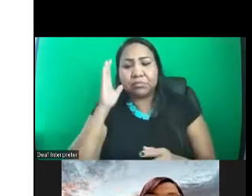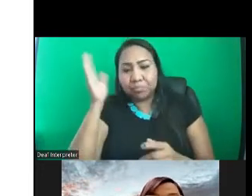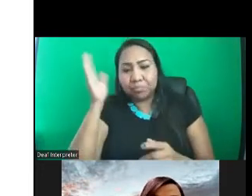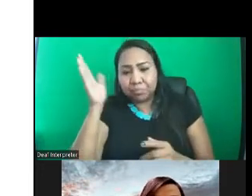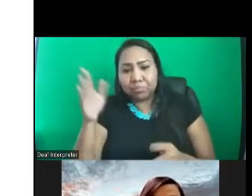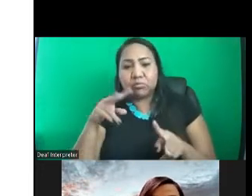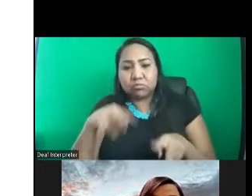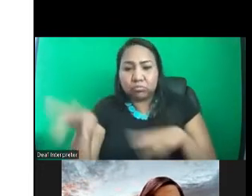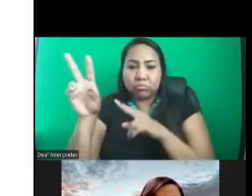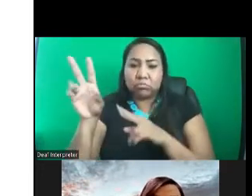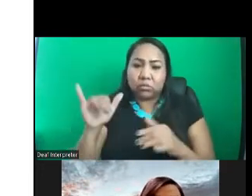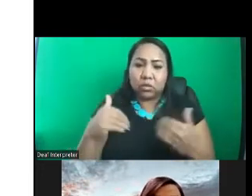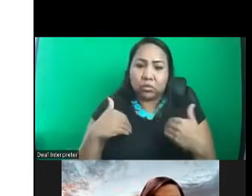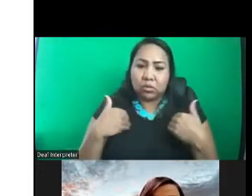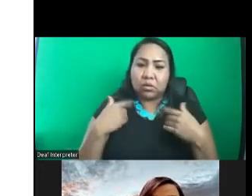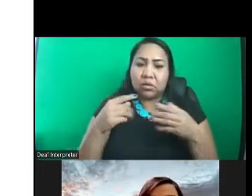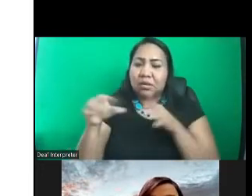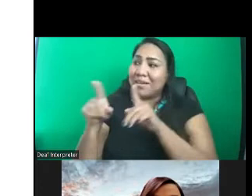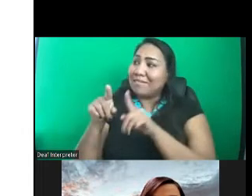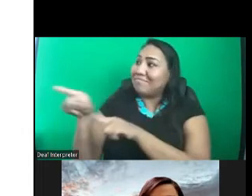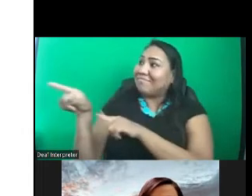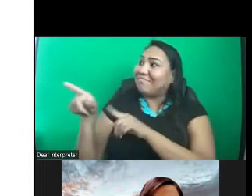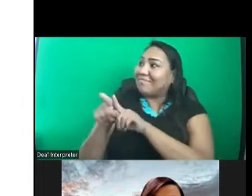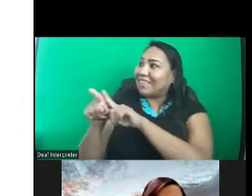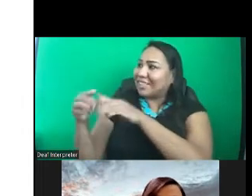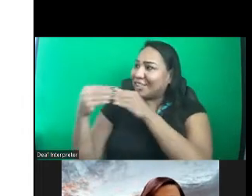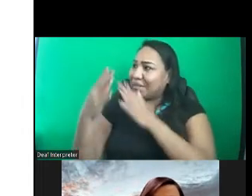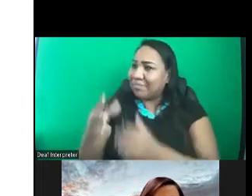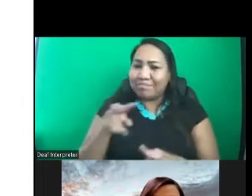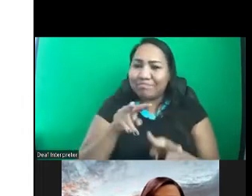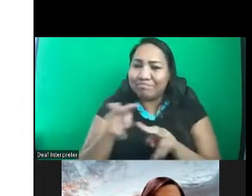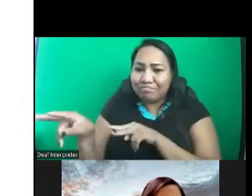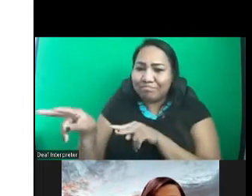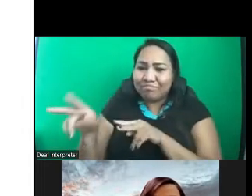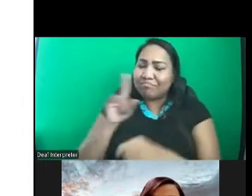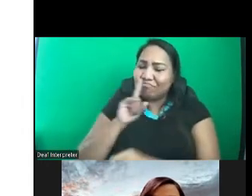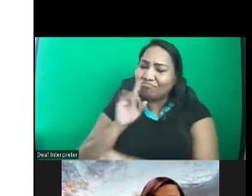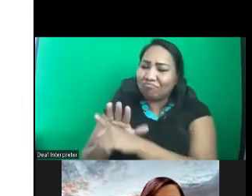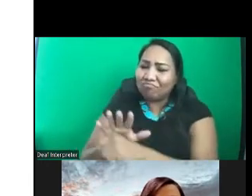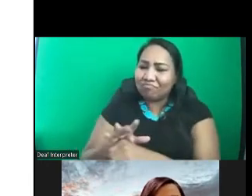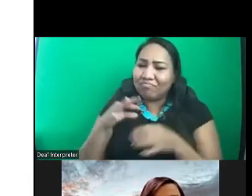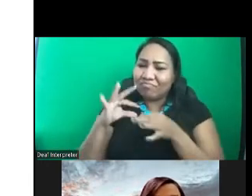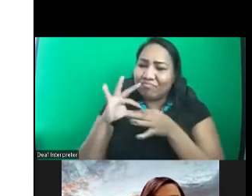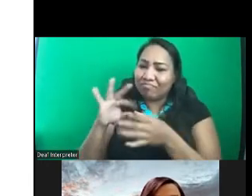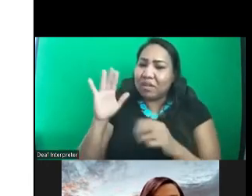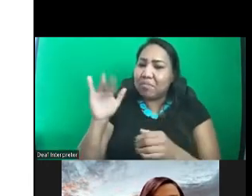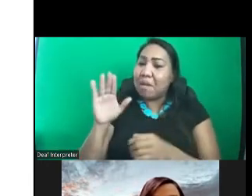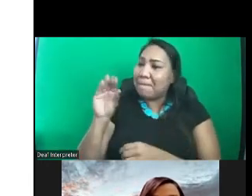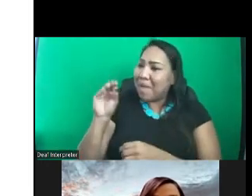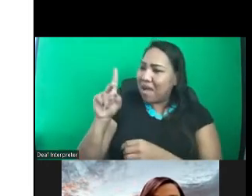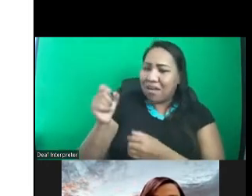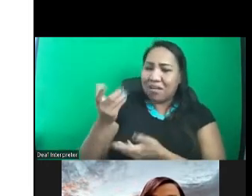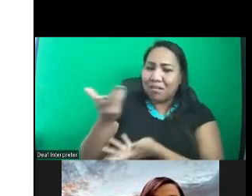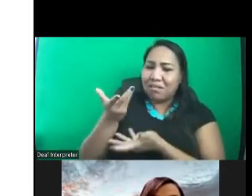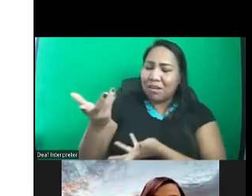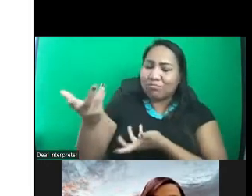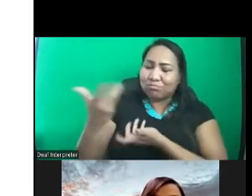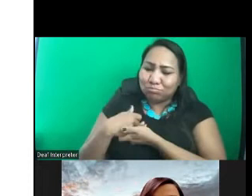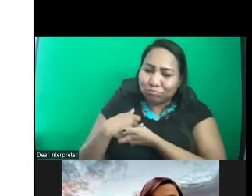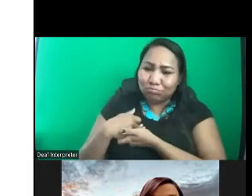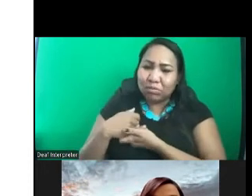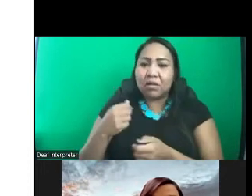as leaders in the community. And I guarantee the bonds that they made with some of the children that participated in those programs will